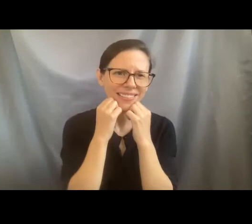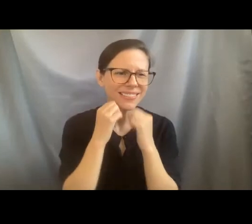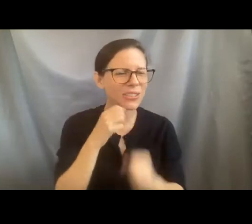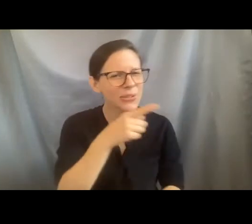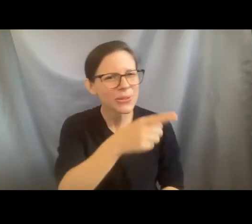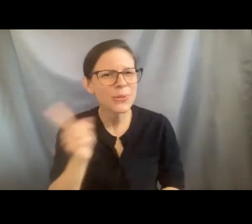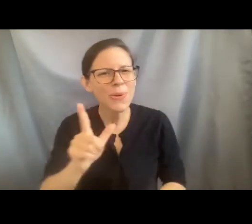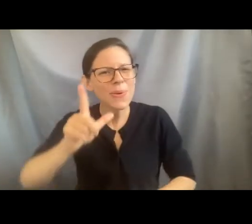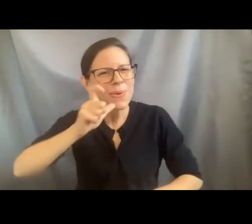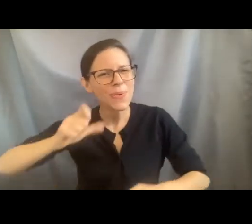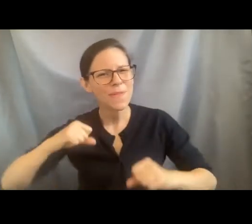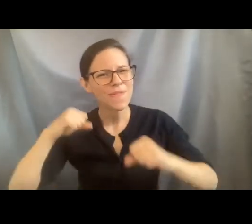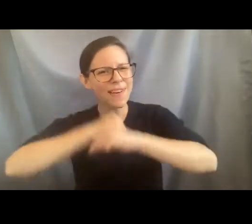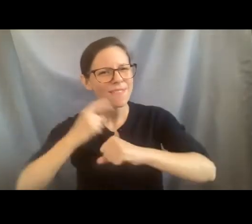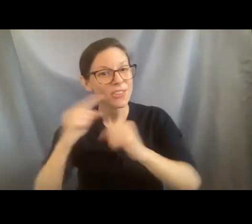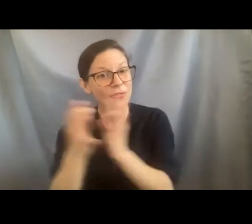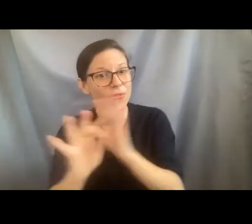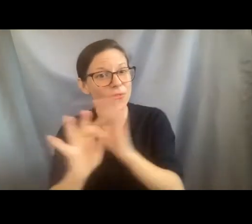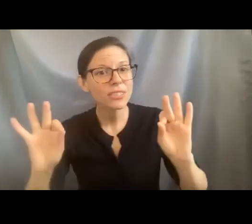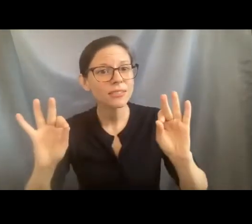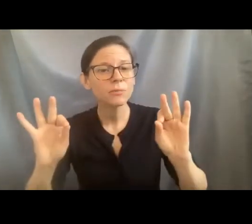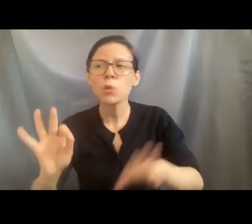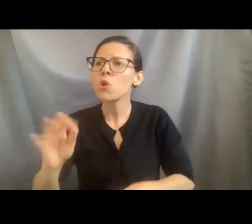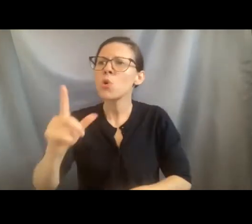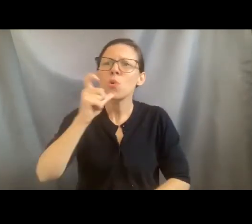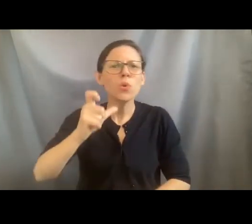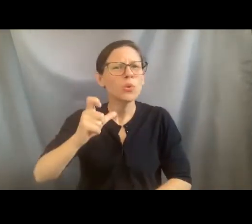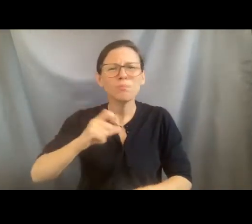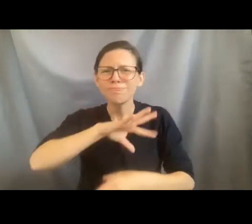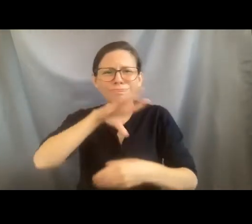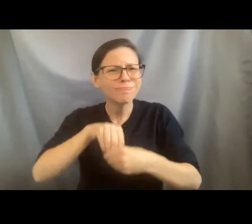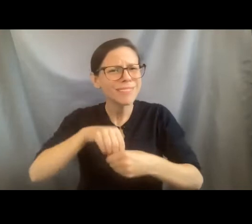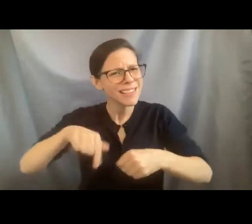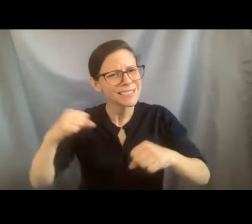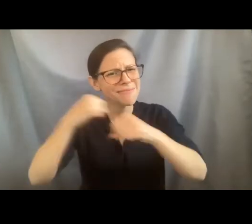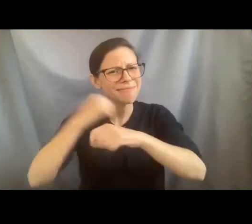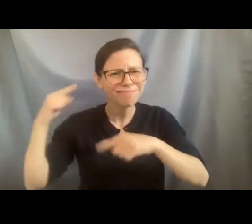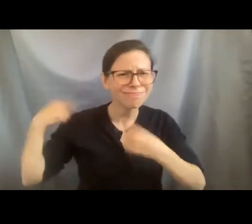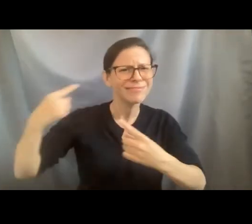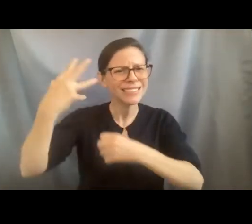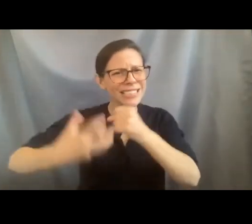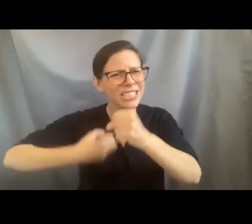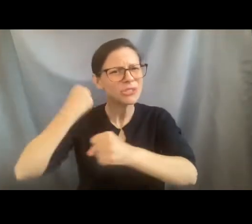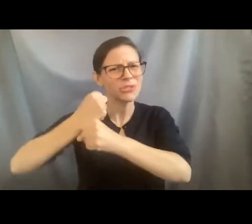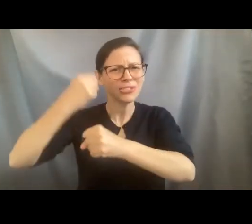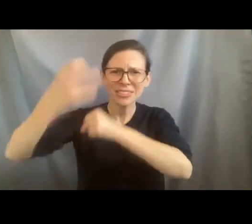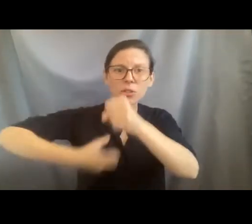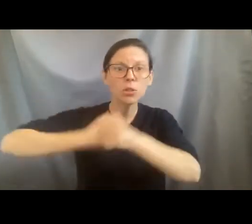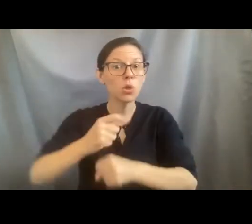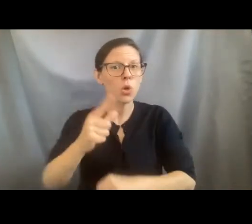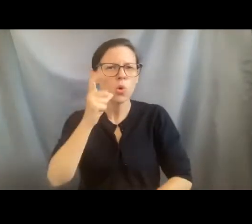fighters, people who have been in this fight for years, who know the moment we stand